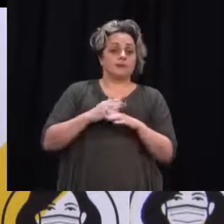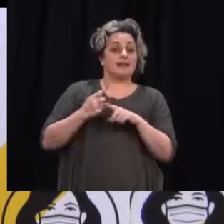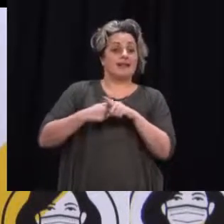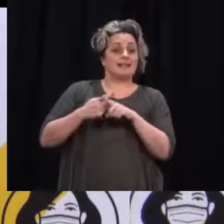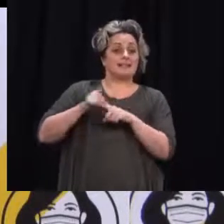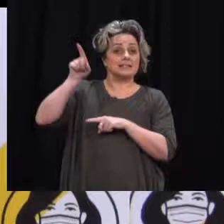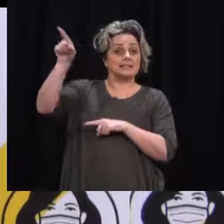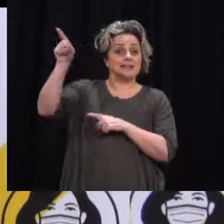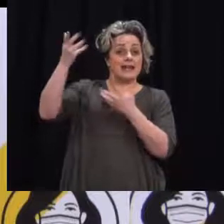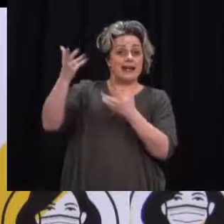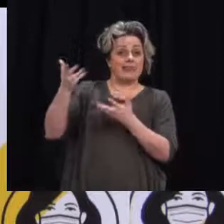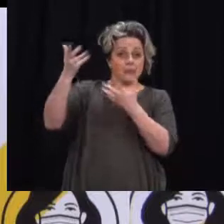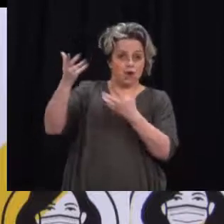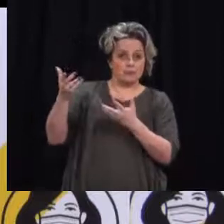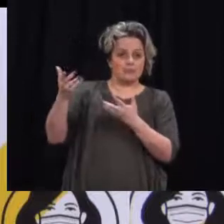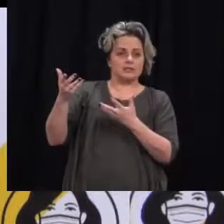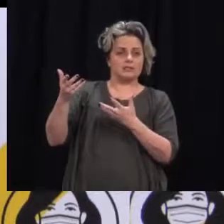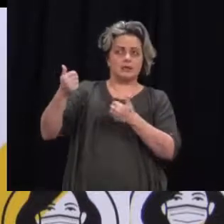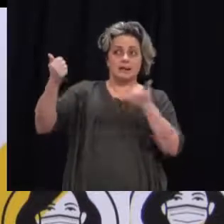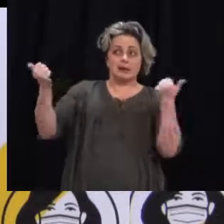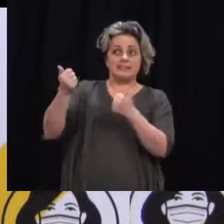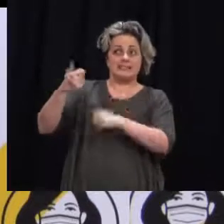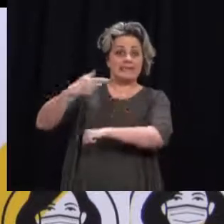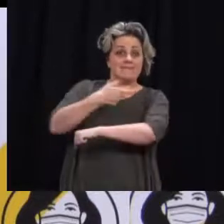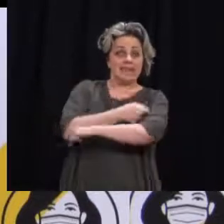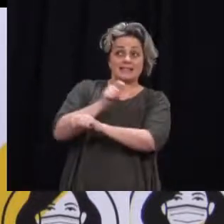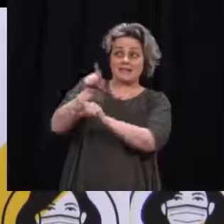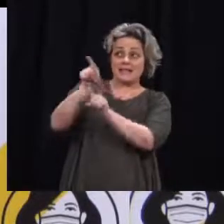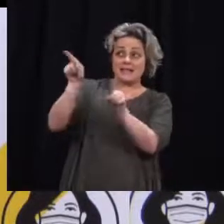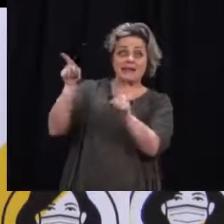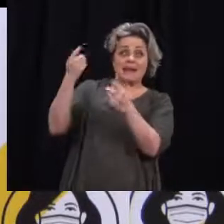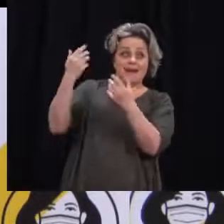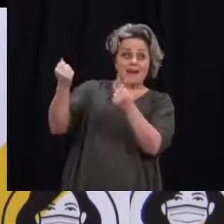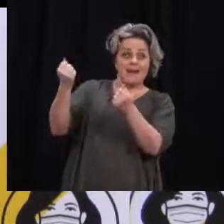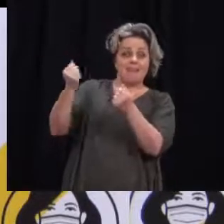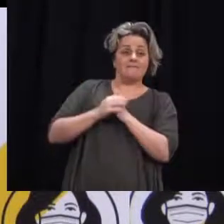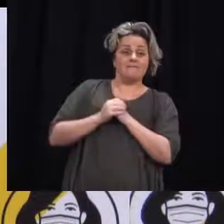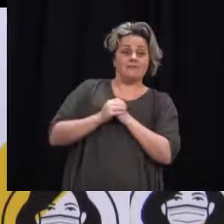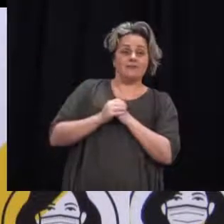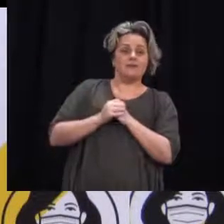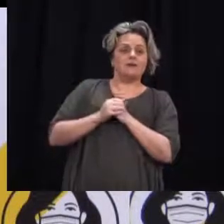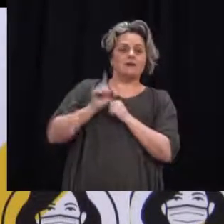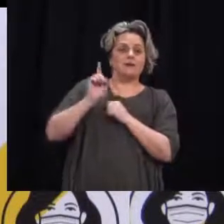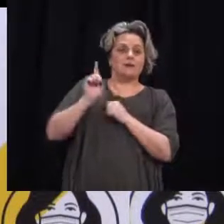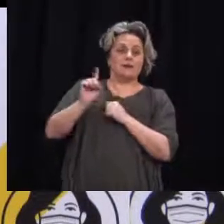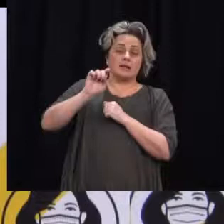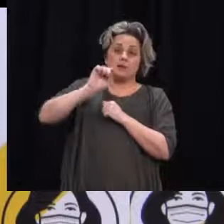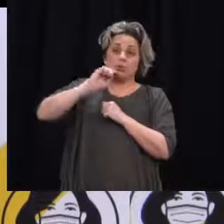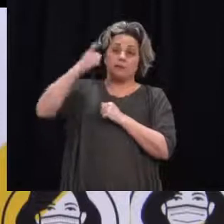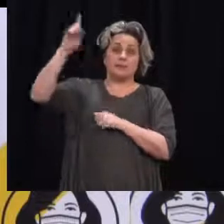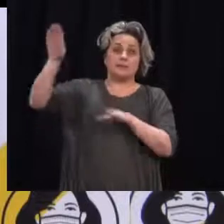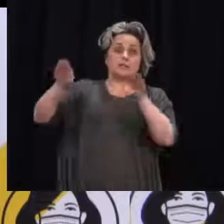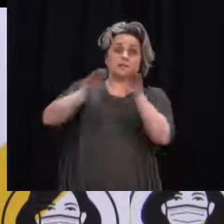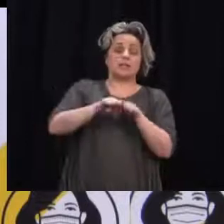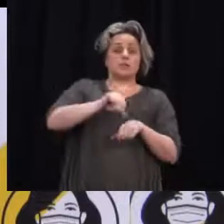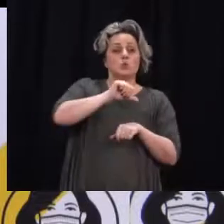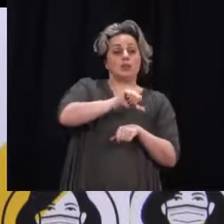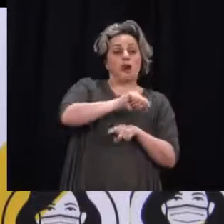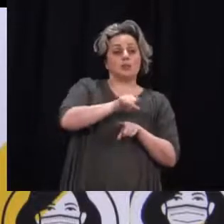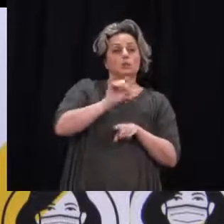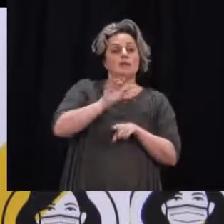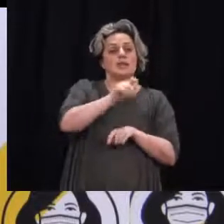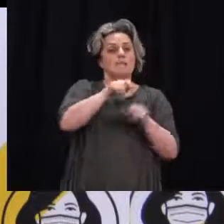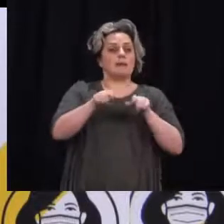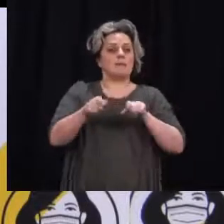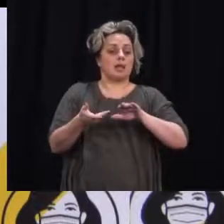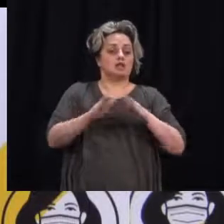of infection they have, with a high vaccination rate, it would be the equivalent of around 9 or 10 deaths a day in New Zealand. So you extrapolate that out,